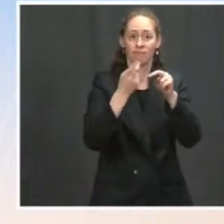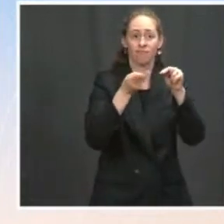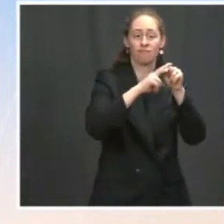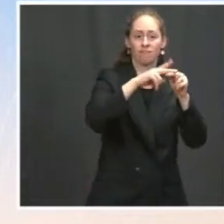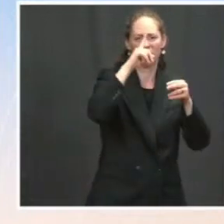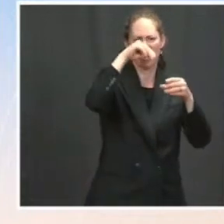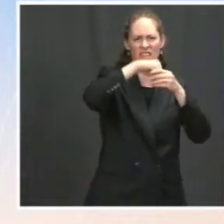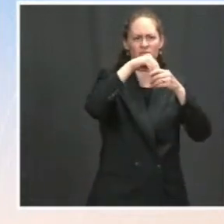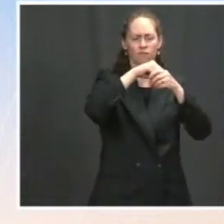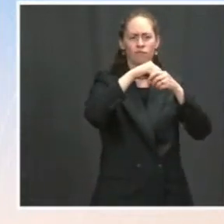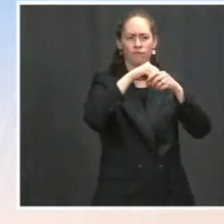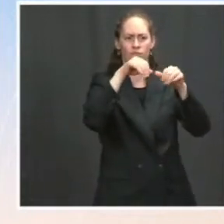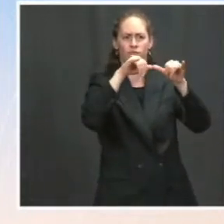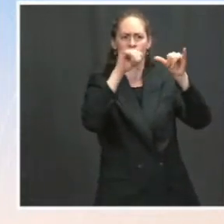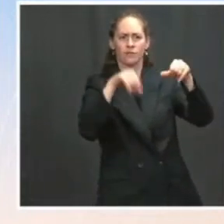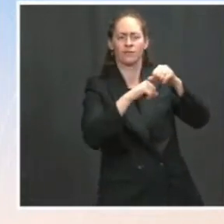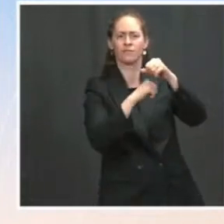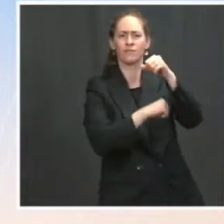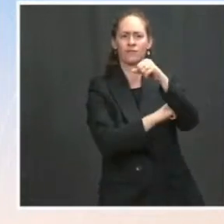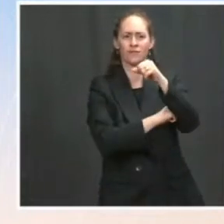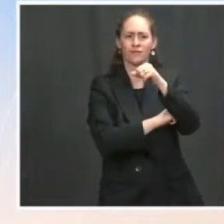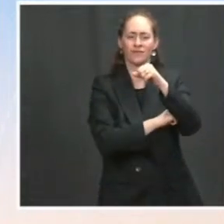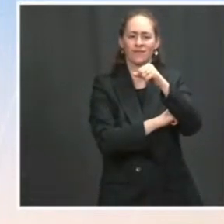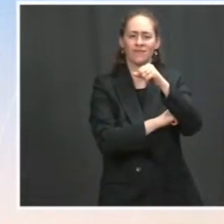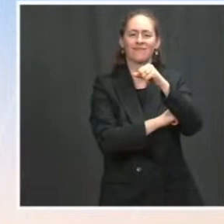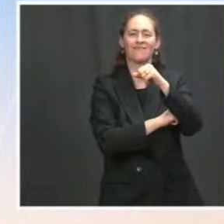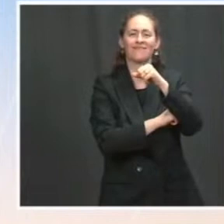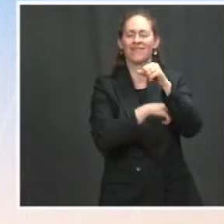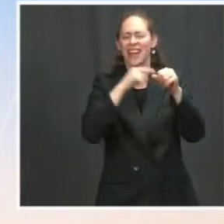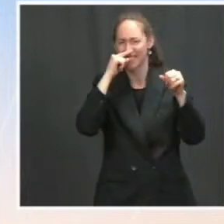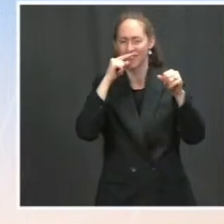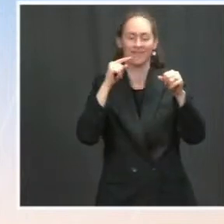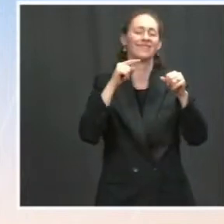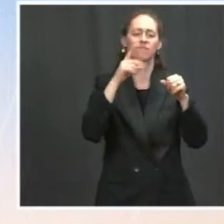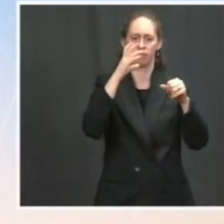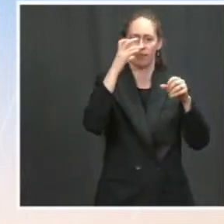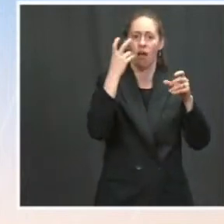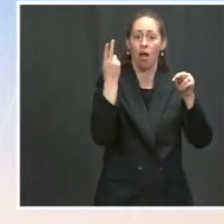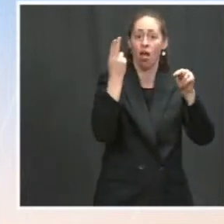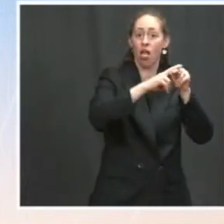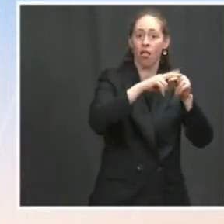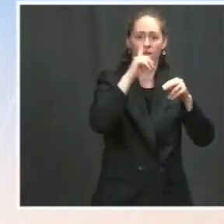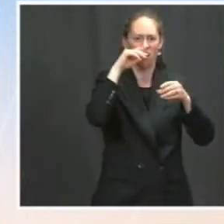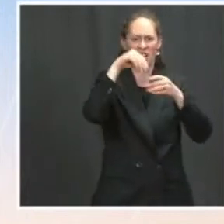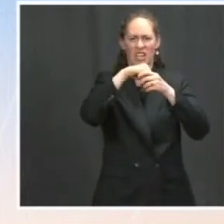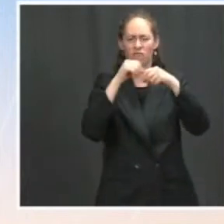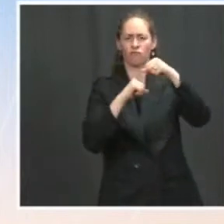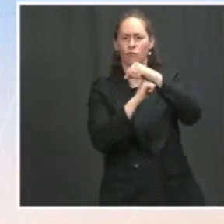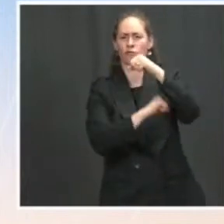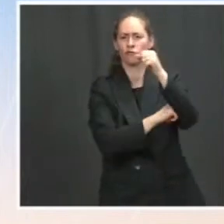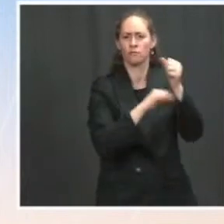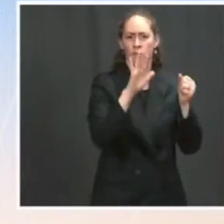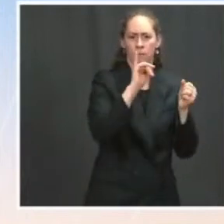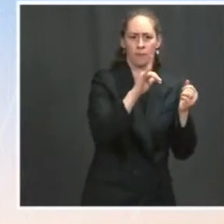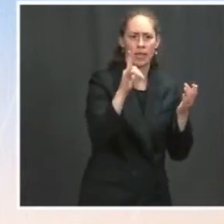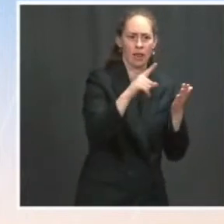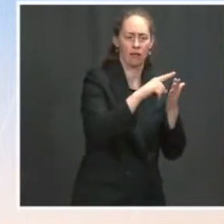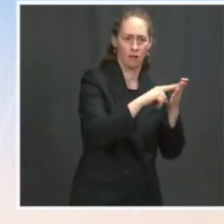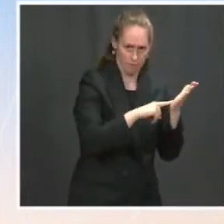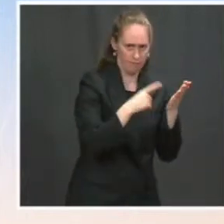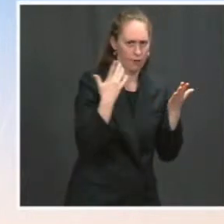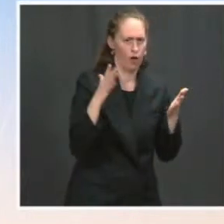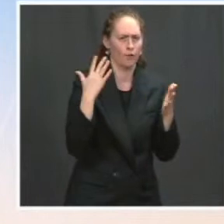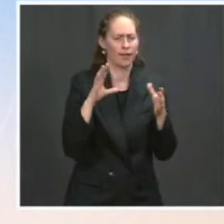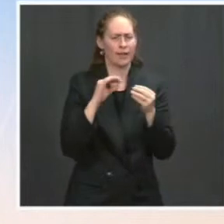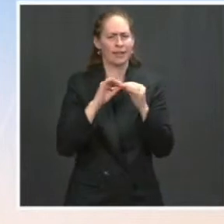Chris. The Republicans have made clear the 2017 tax law is a non-starter and are proposing user fees to pay for it. I